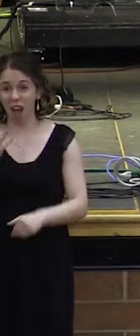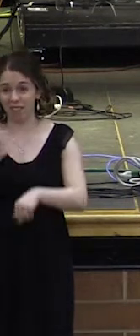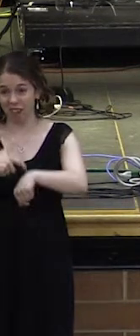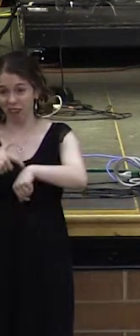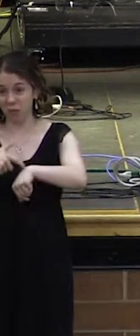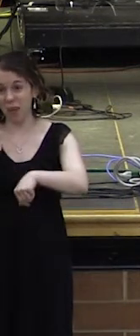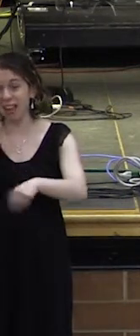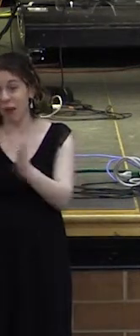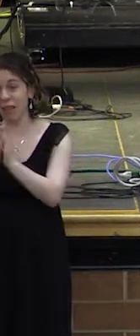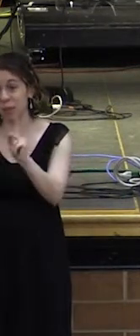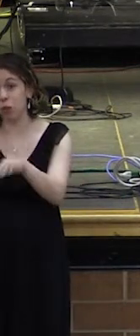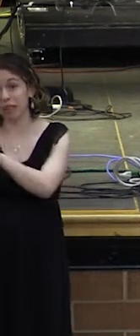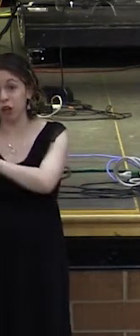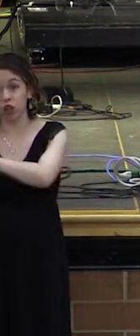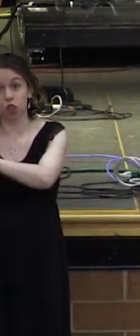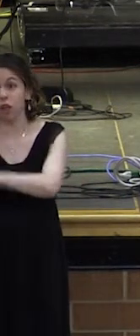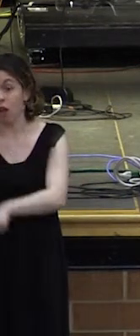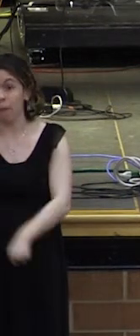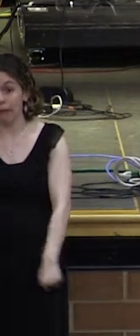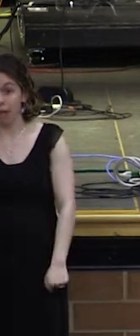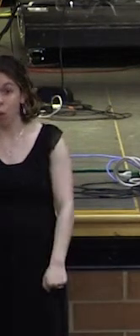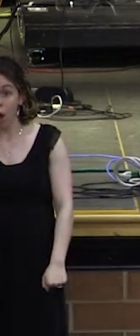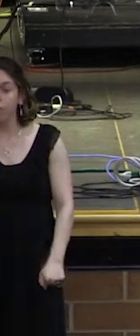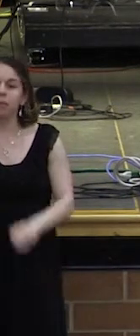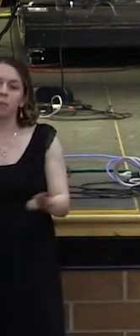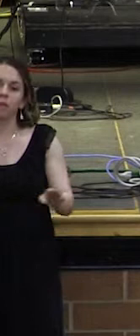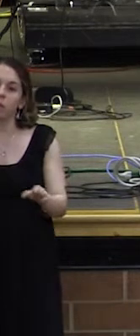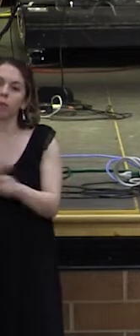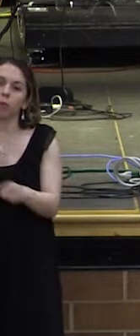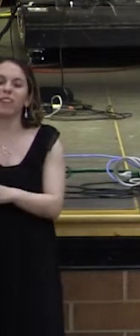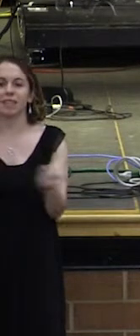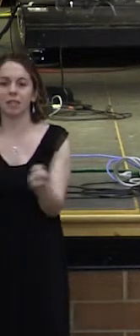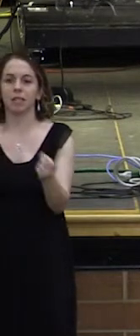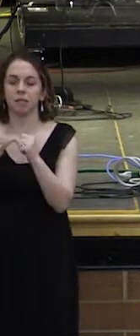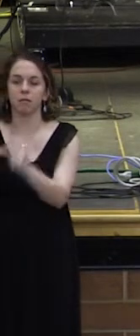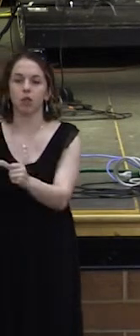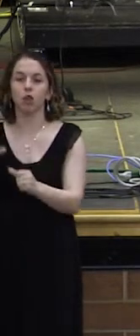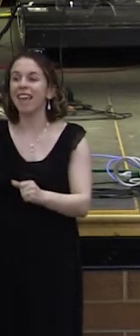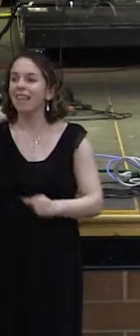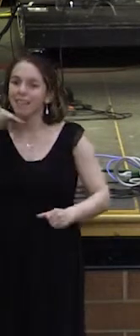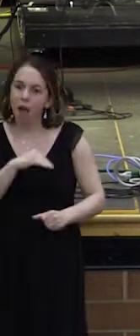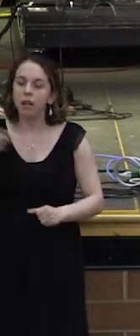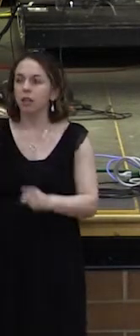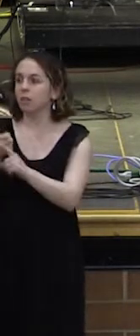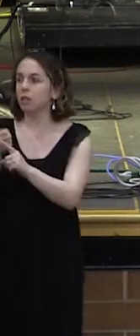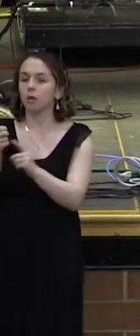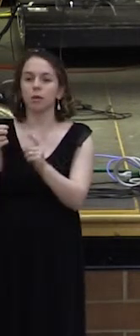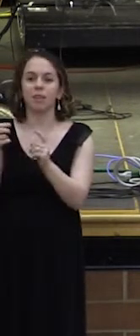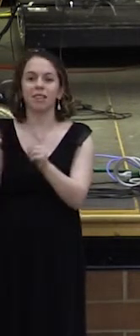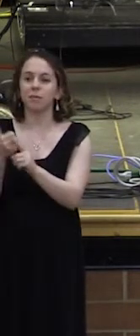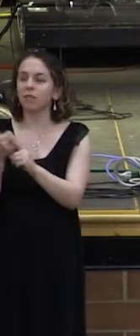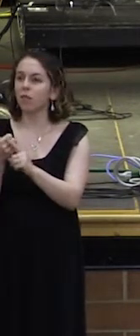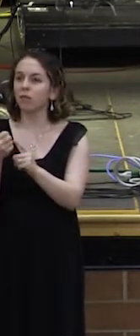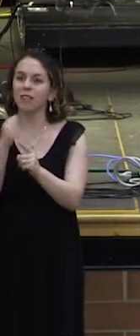say this as a leadership in this church okay we will not allow somebody to have a voice that we don't know their